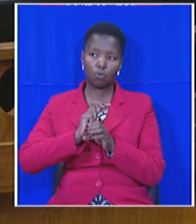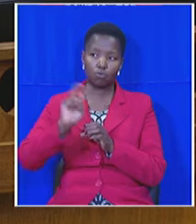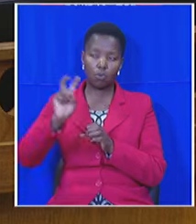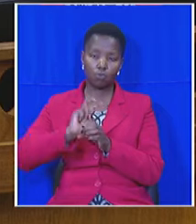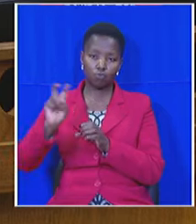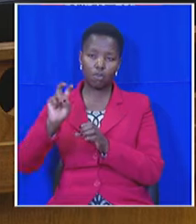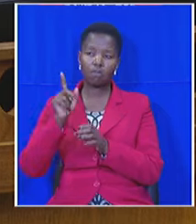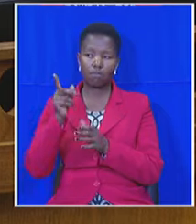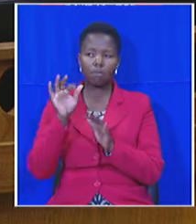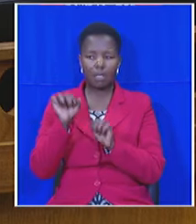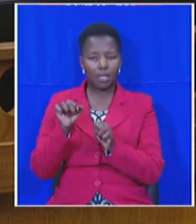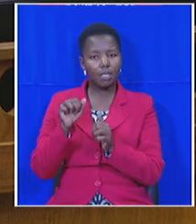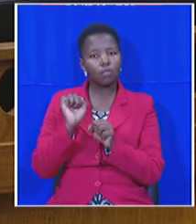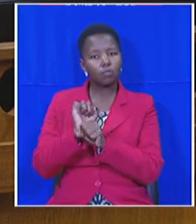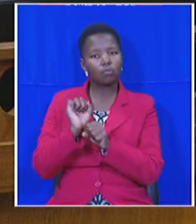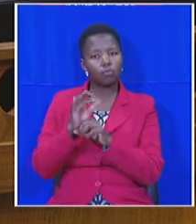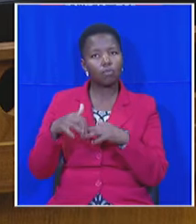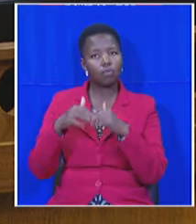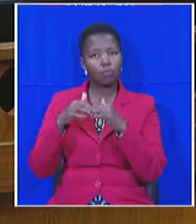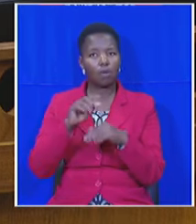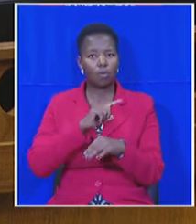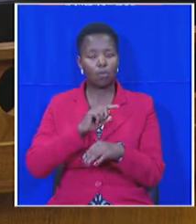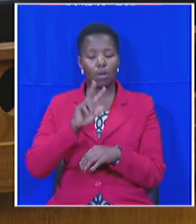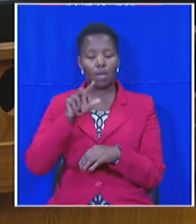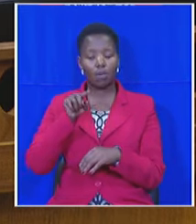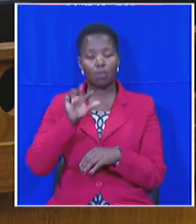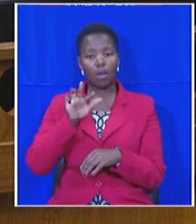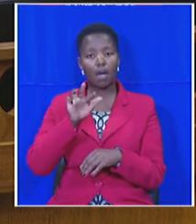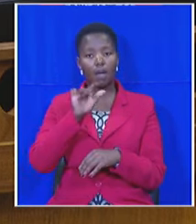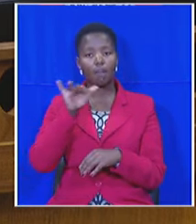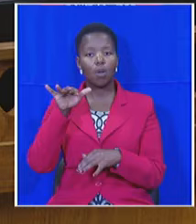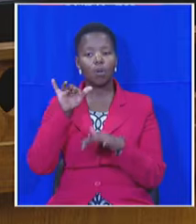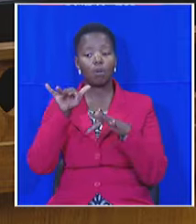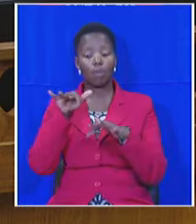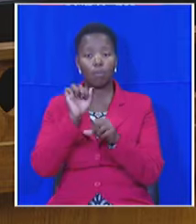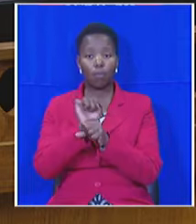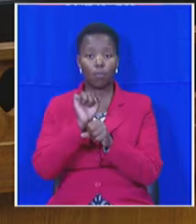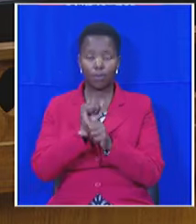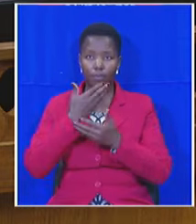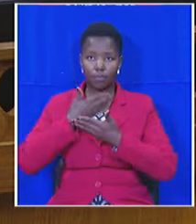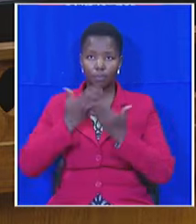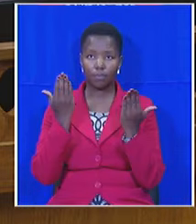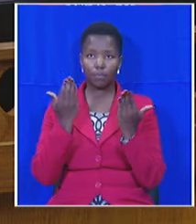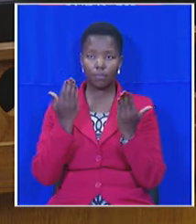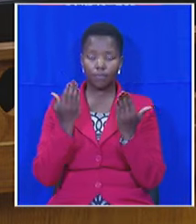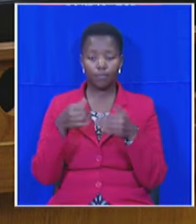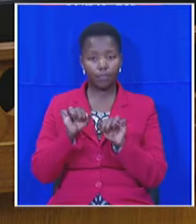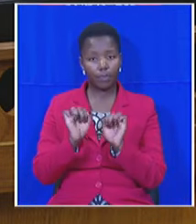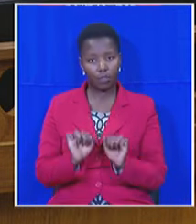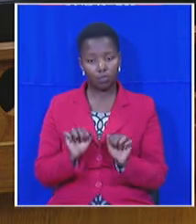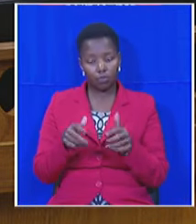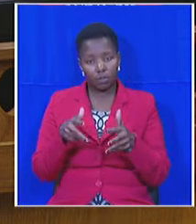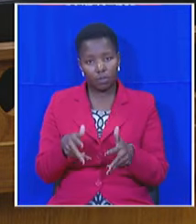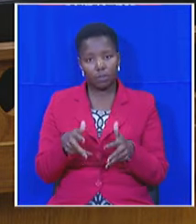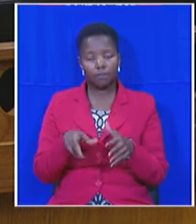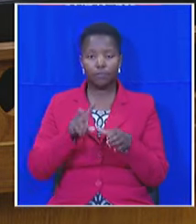to create jobs for the 8.9 million unemployed South Africans. Therefore, Madam Chair, the mere fact that